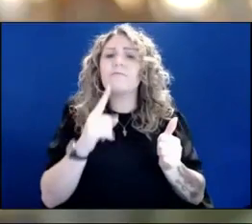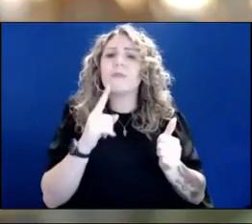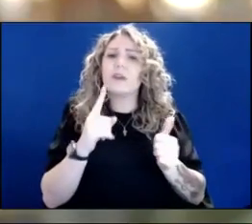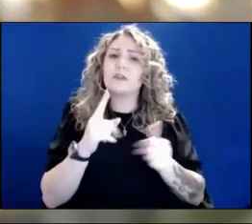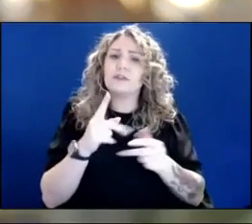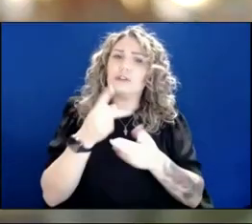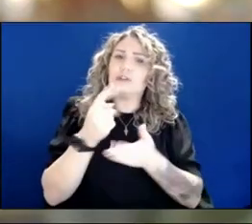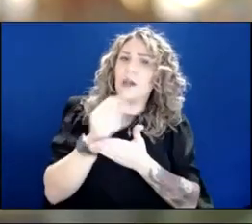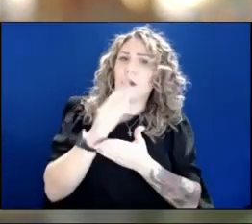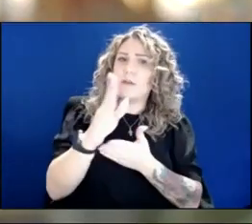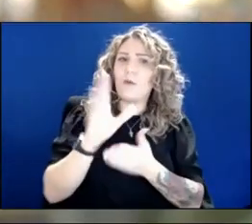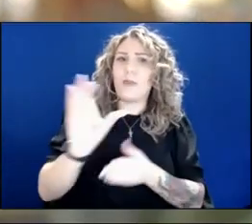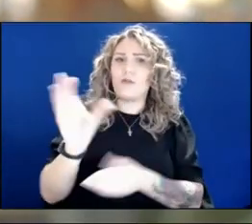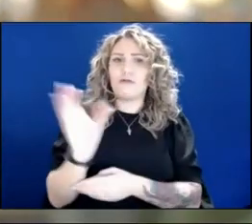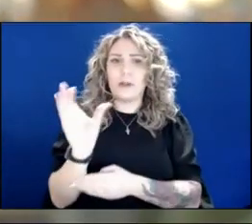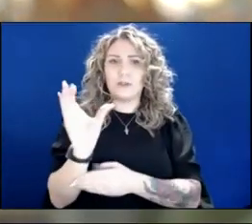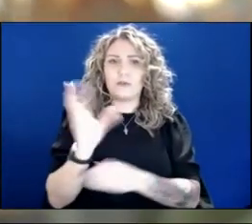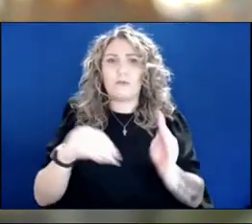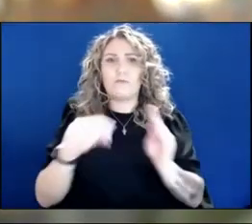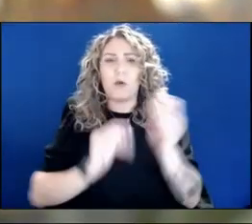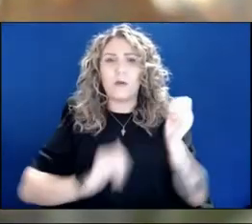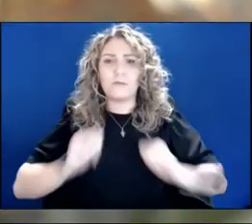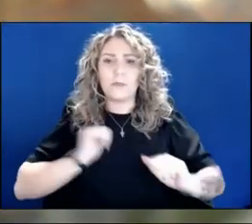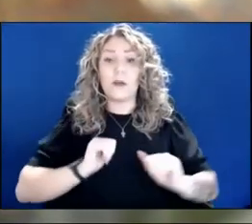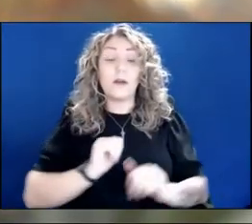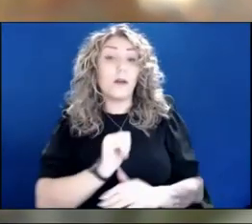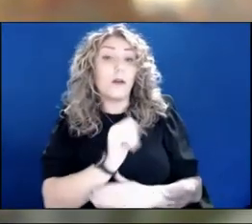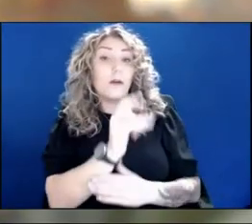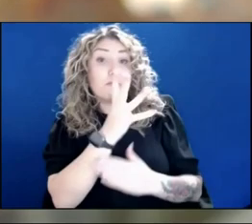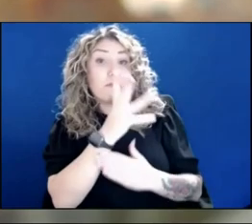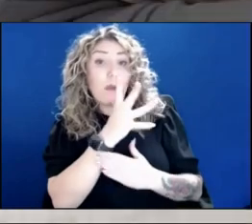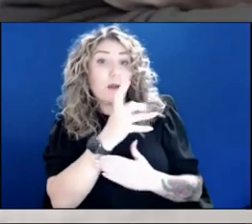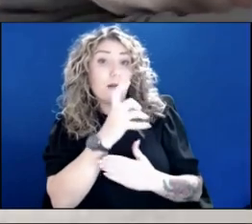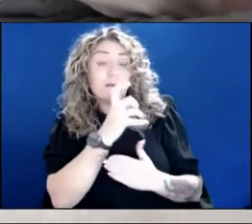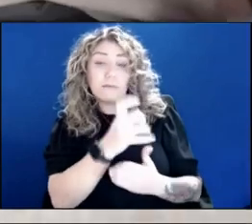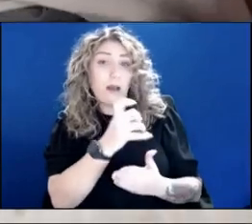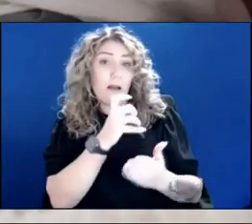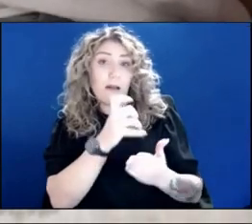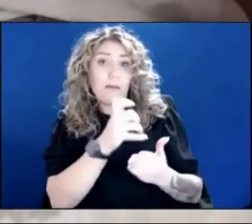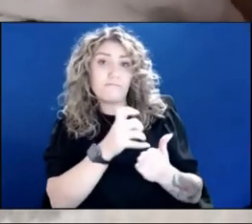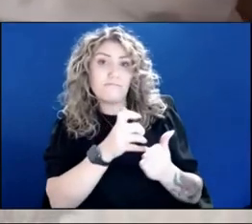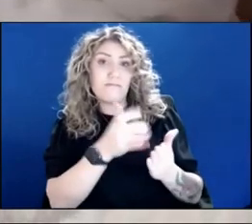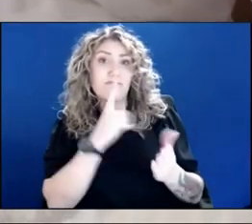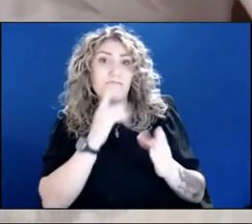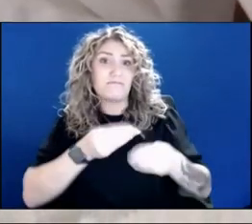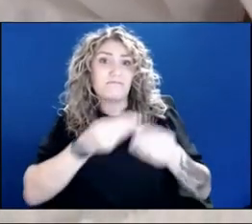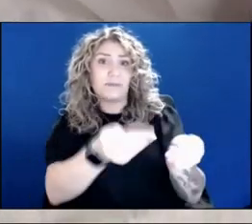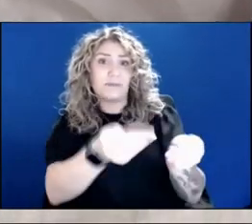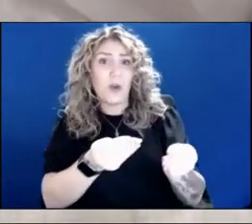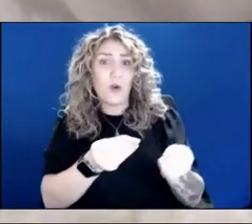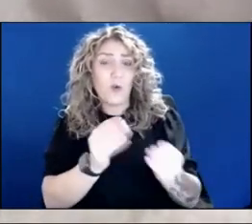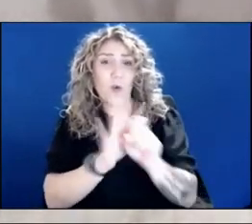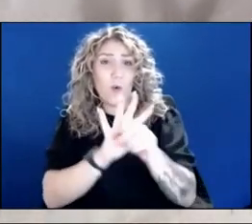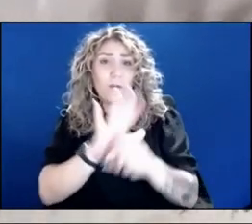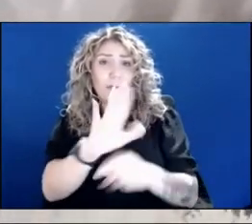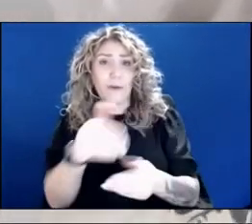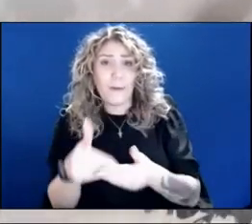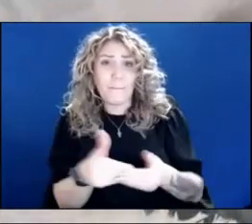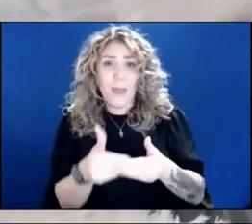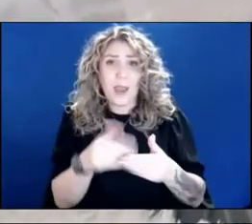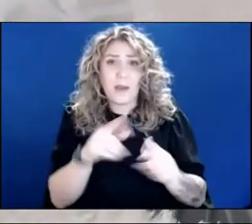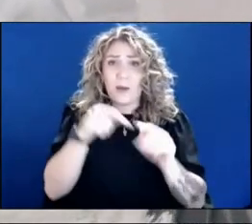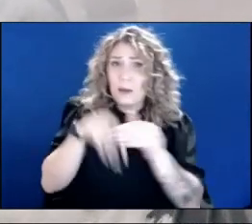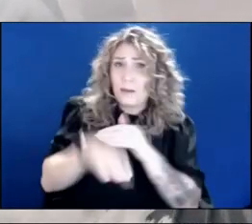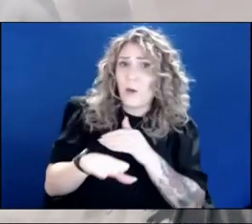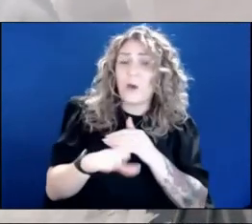study finds that moms are not passing COVID on to their babies. That's something that we have discussed quite a bit here on this program. But further studies kind